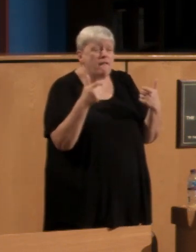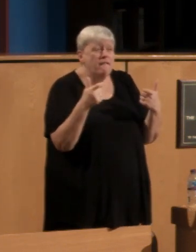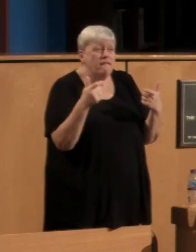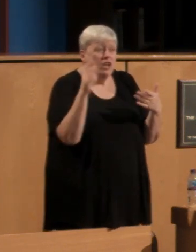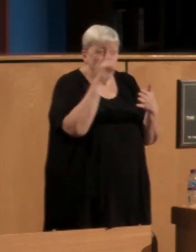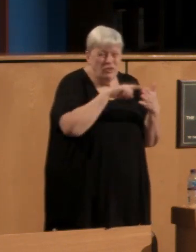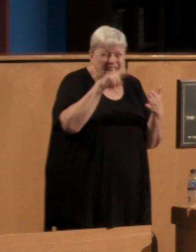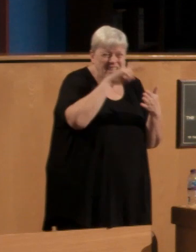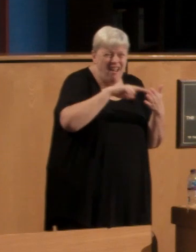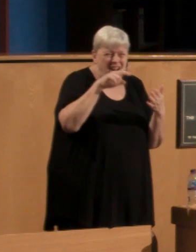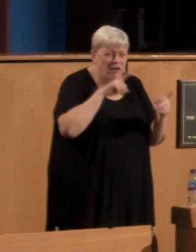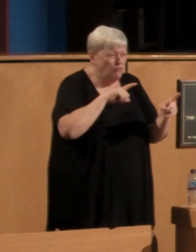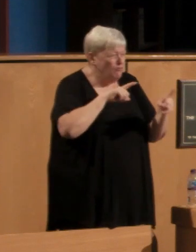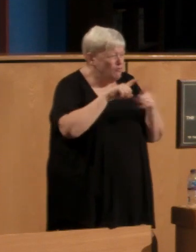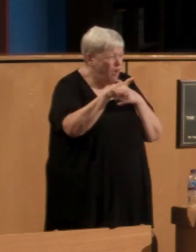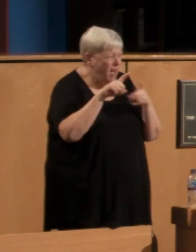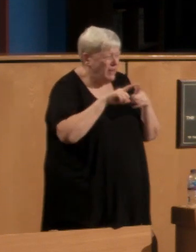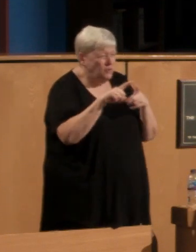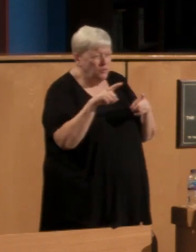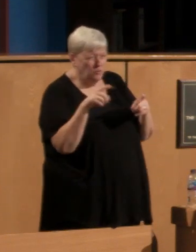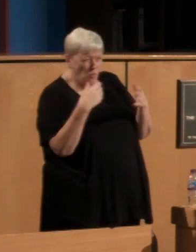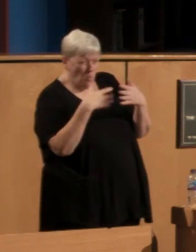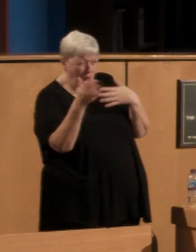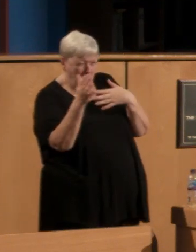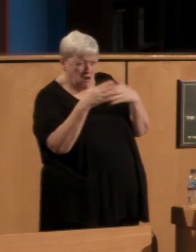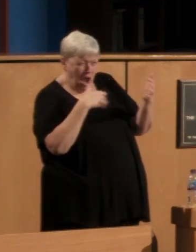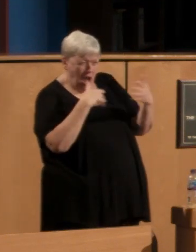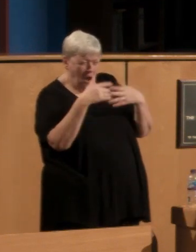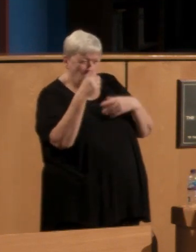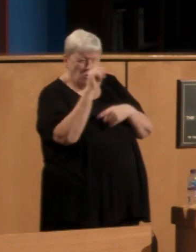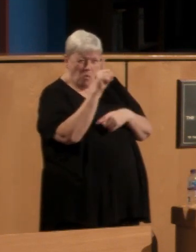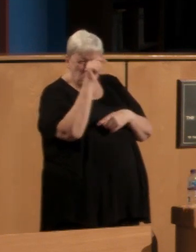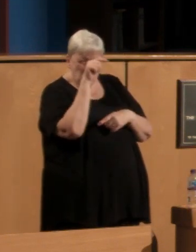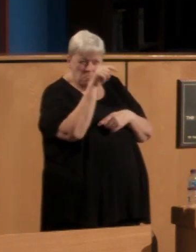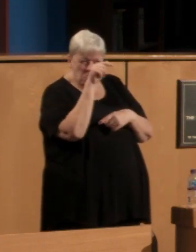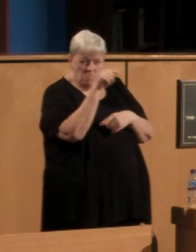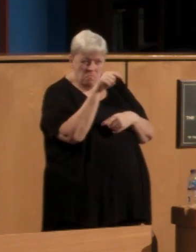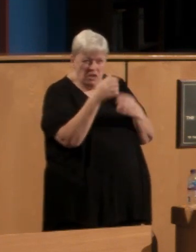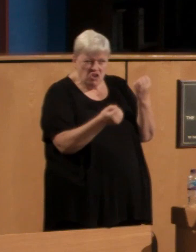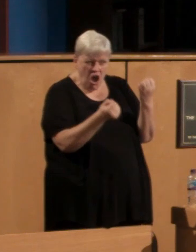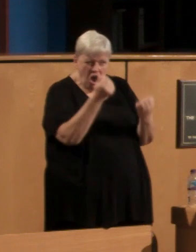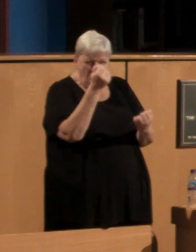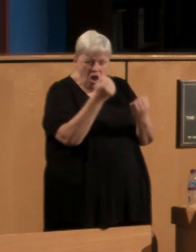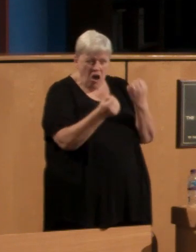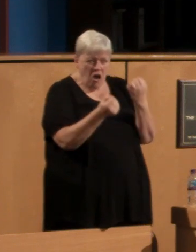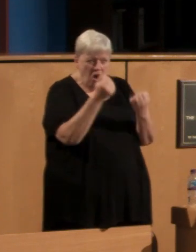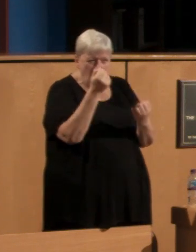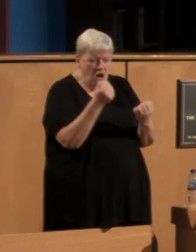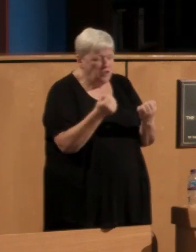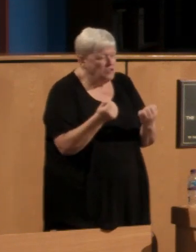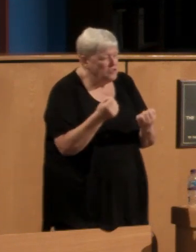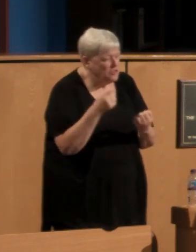readers trying to sort of deduce things about authors so that they can judge whether, you